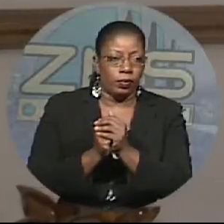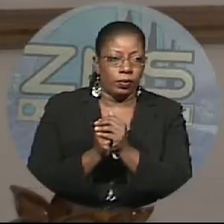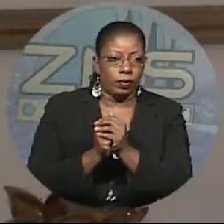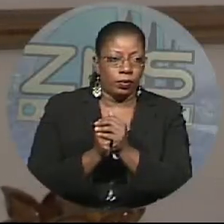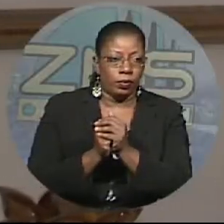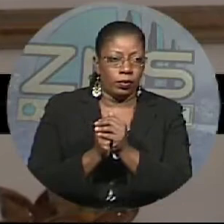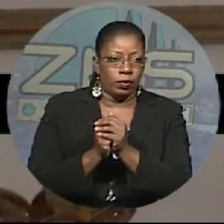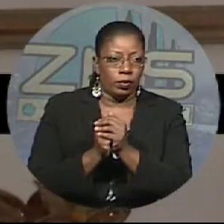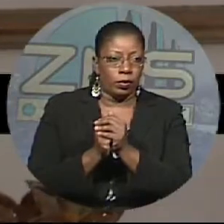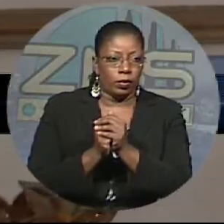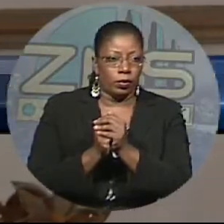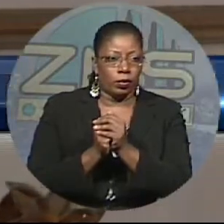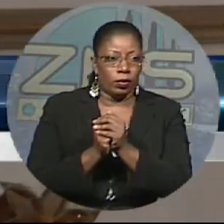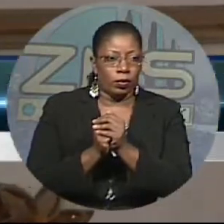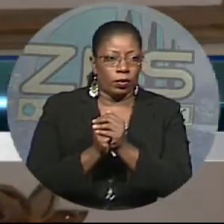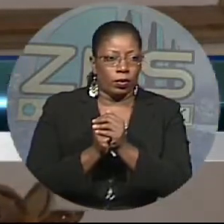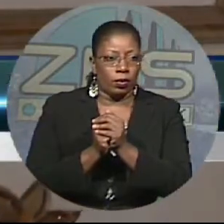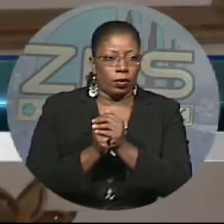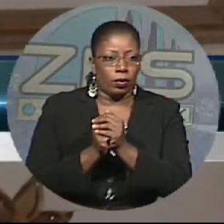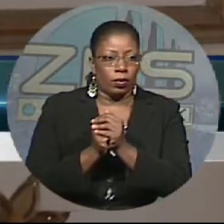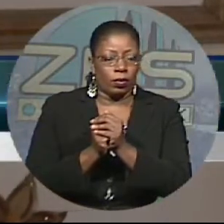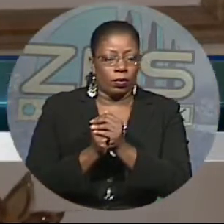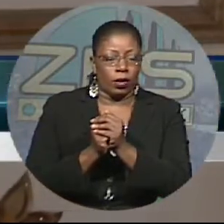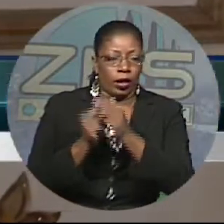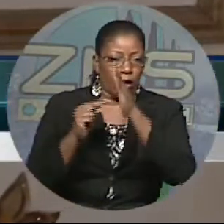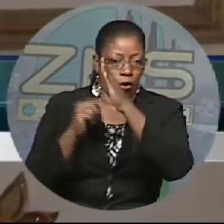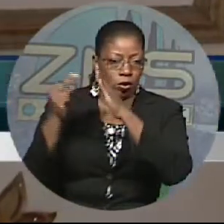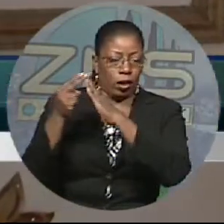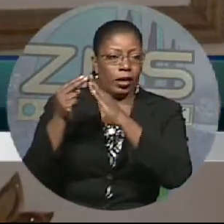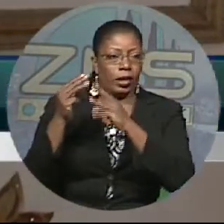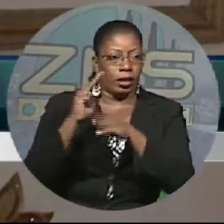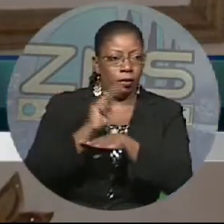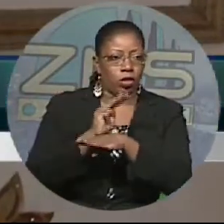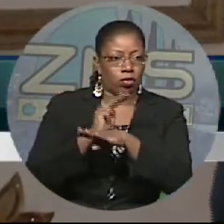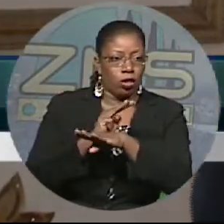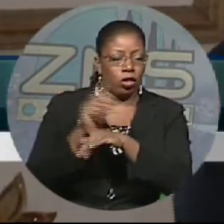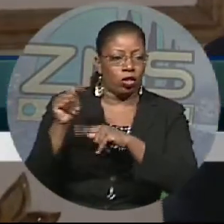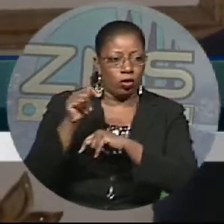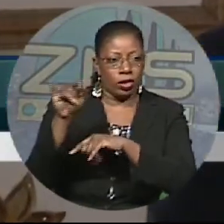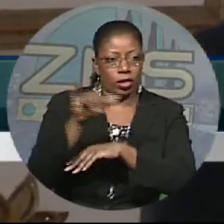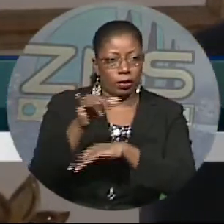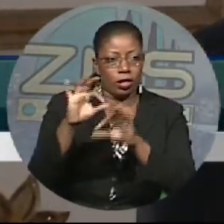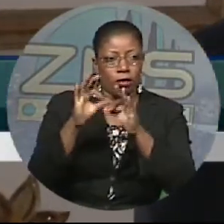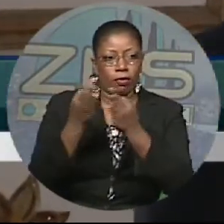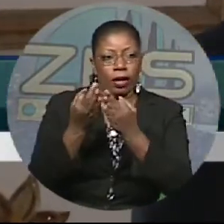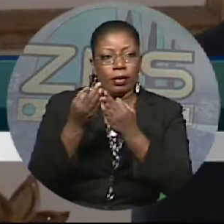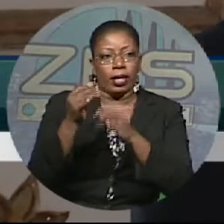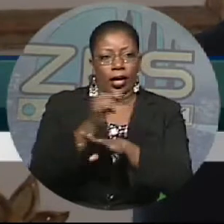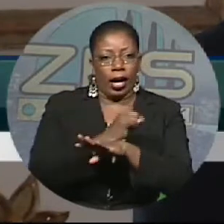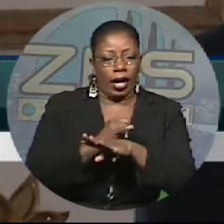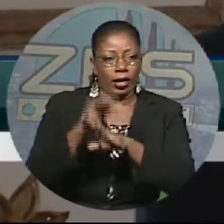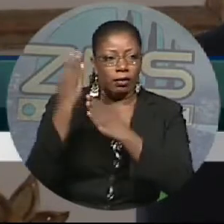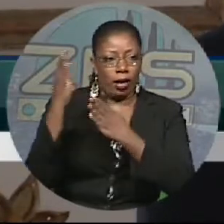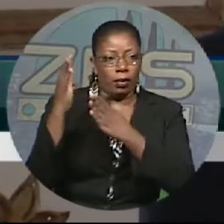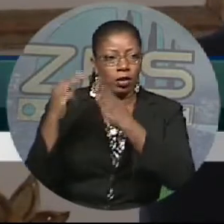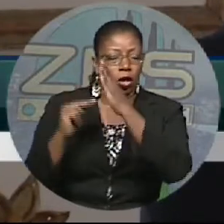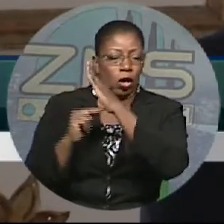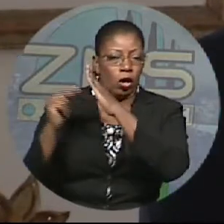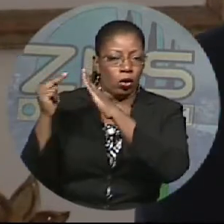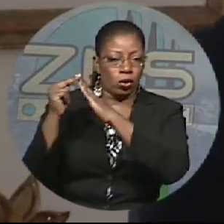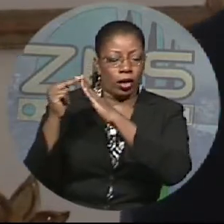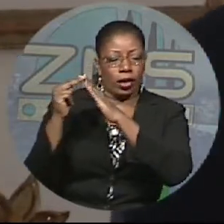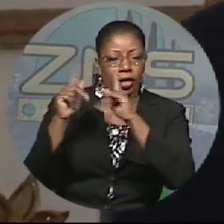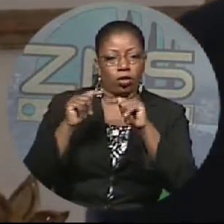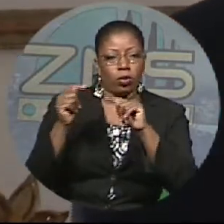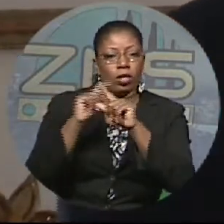Ongoing collaboration between the Ministry of Tourism and the hotels and what they do in Grand Bahama, same as the Family Islands and the Bahamas Hotel and Tourism